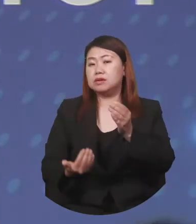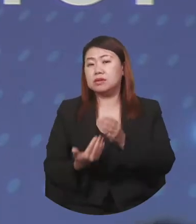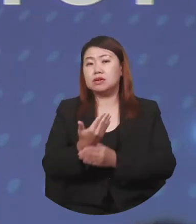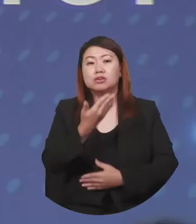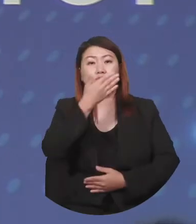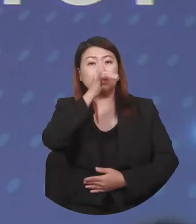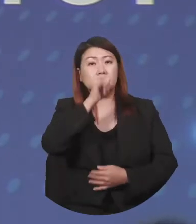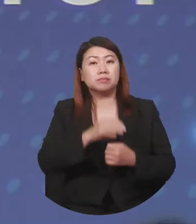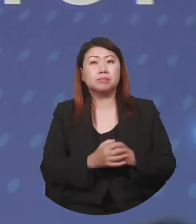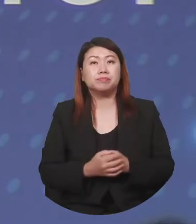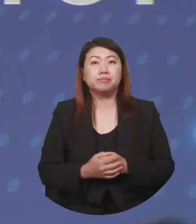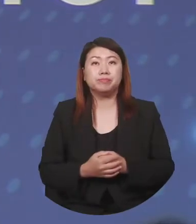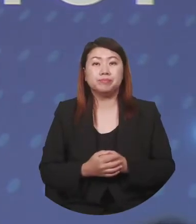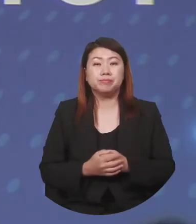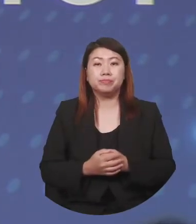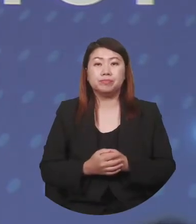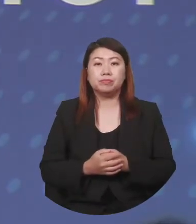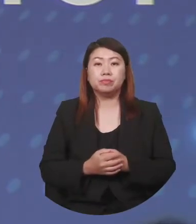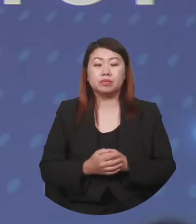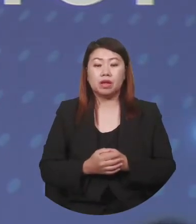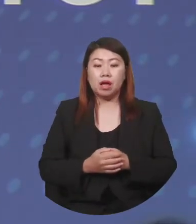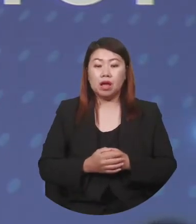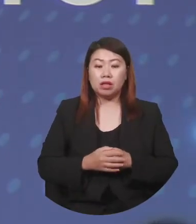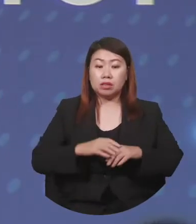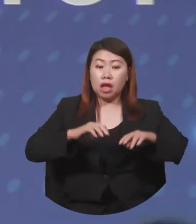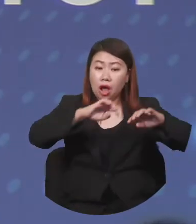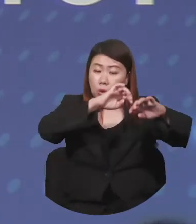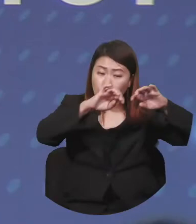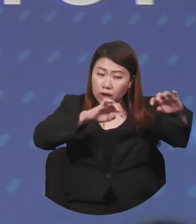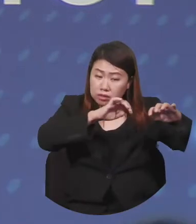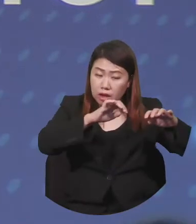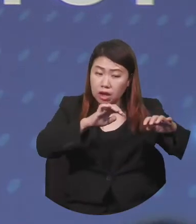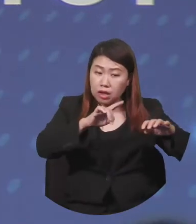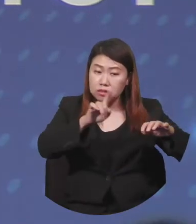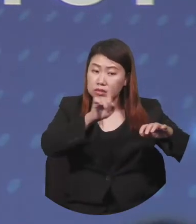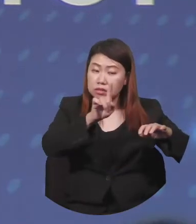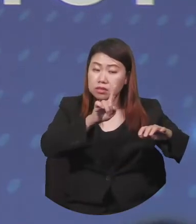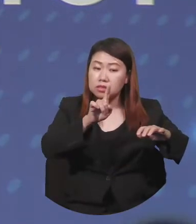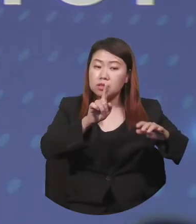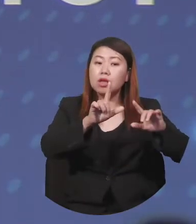engaged. And then there is the capacity.